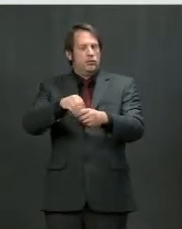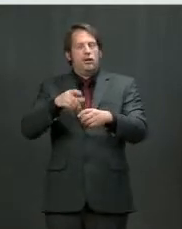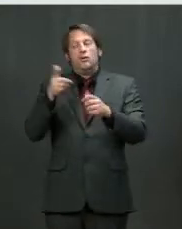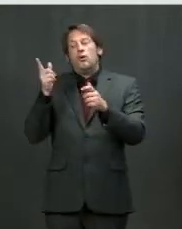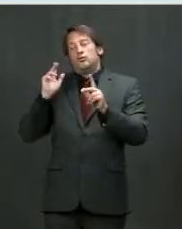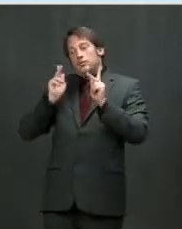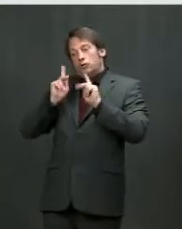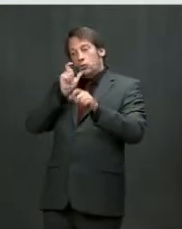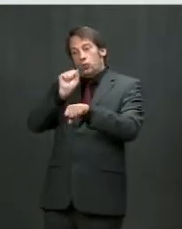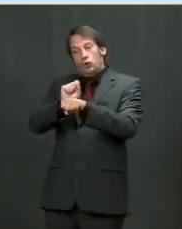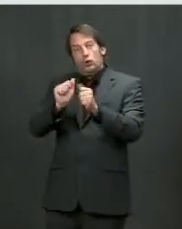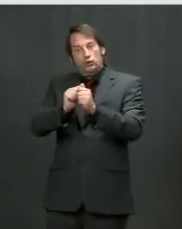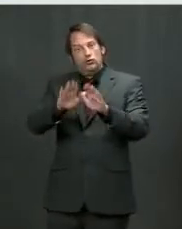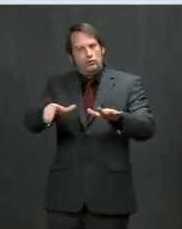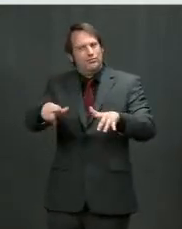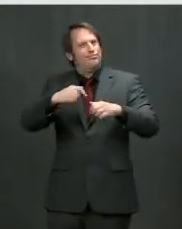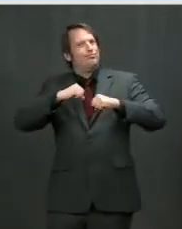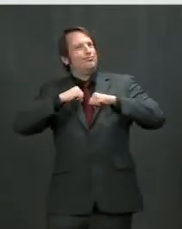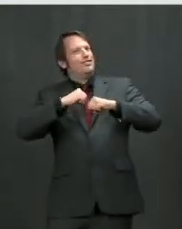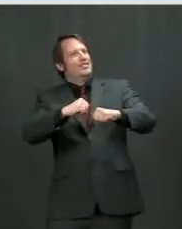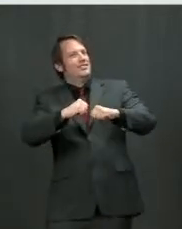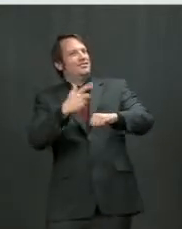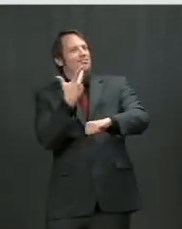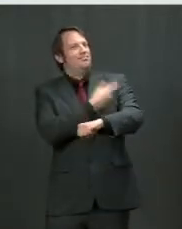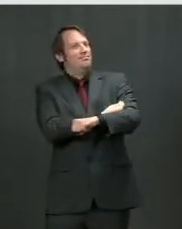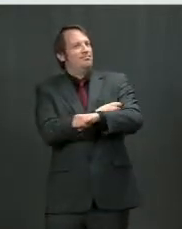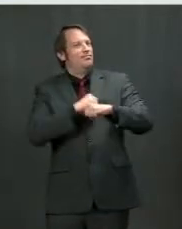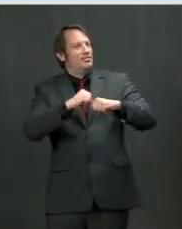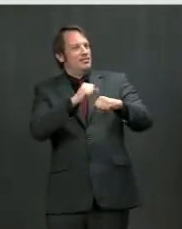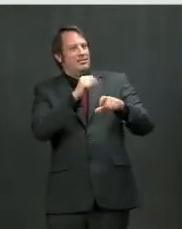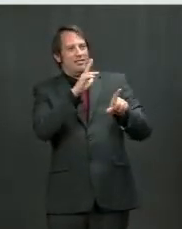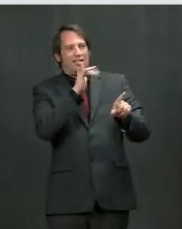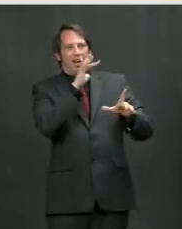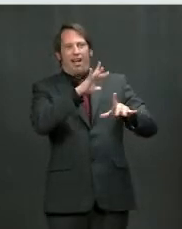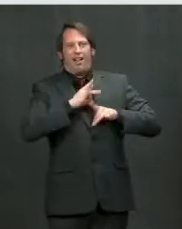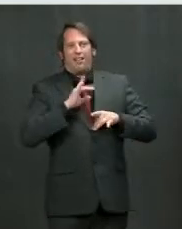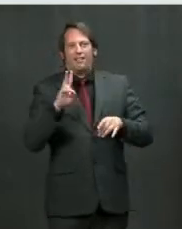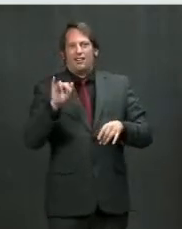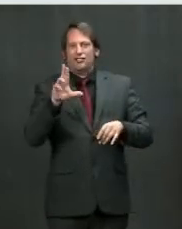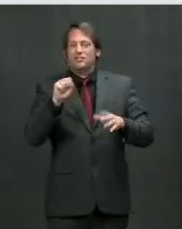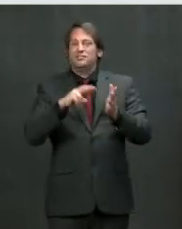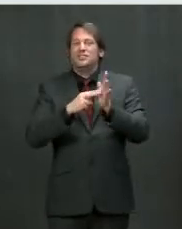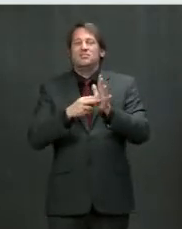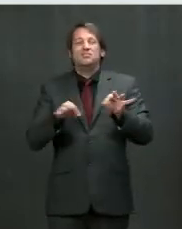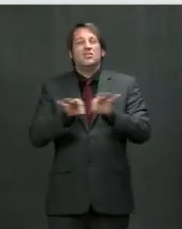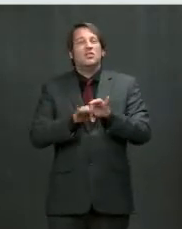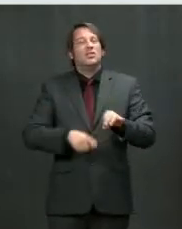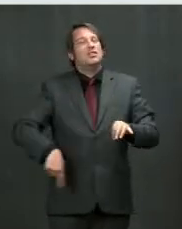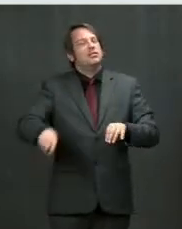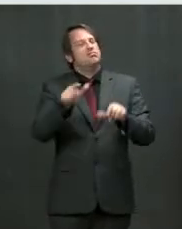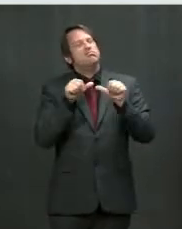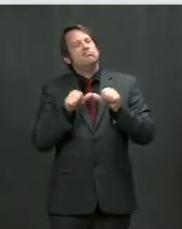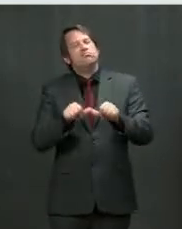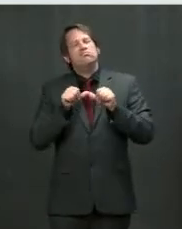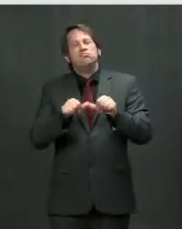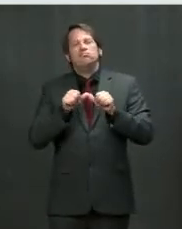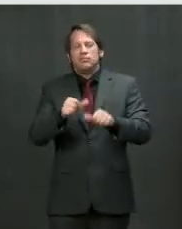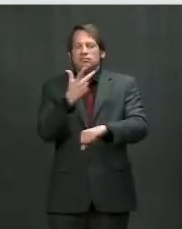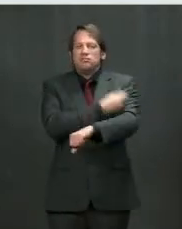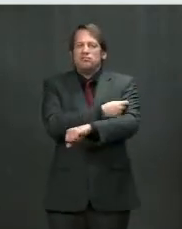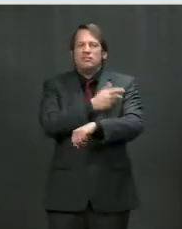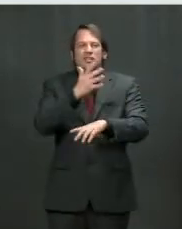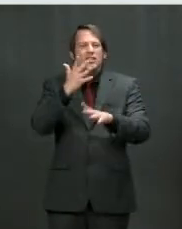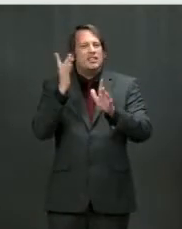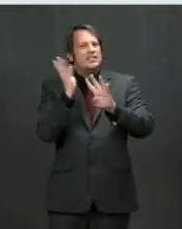must continue to vaccinate as many Americans as we can each day. Because when we invest in vaccination and other public